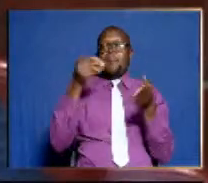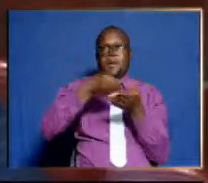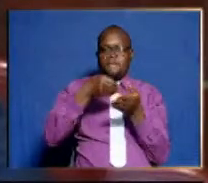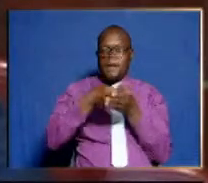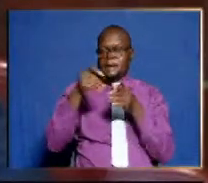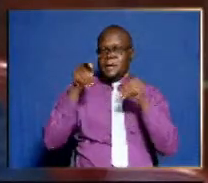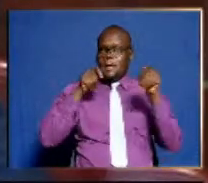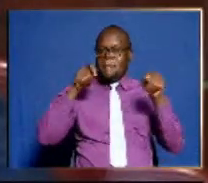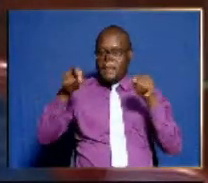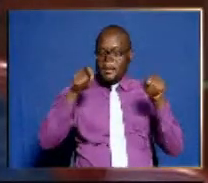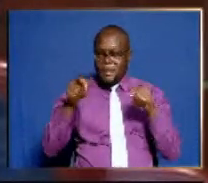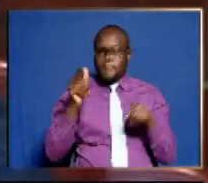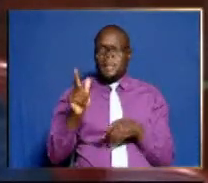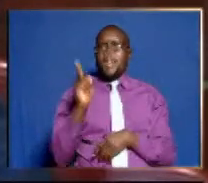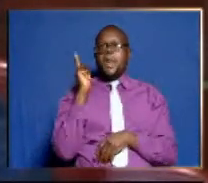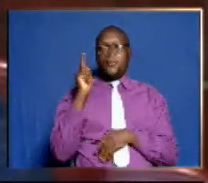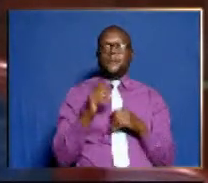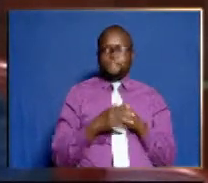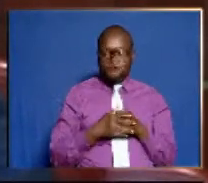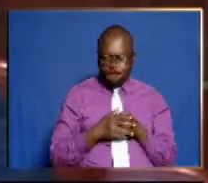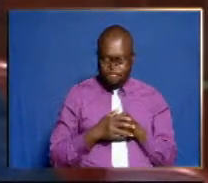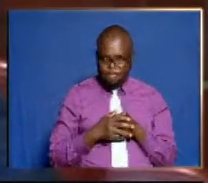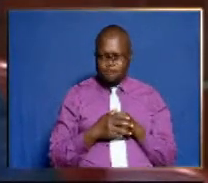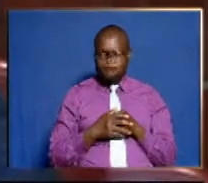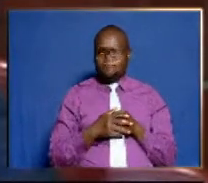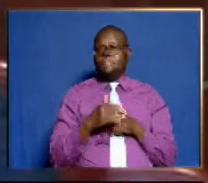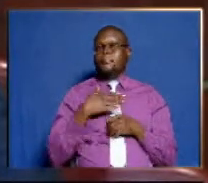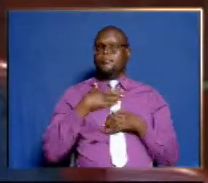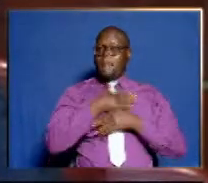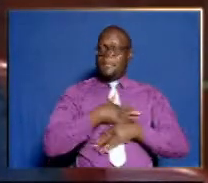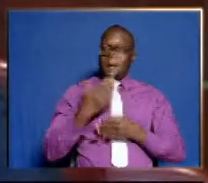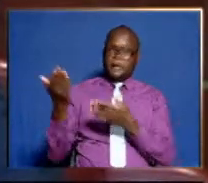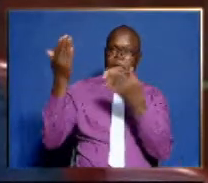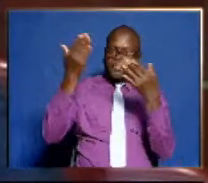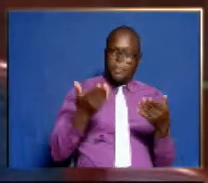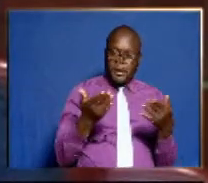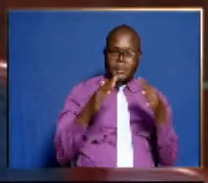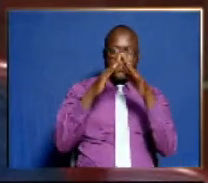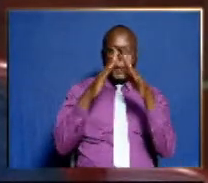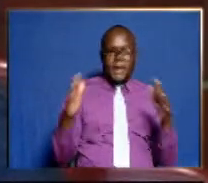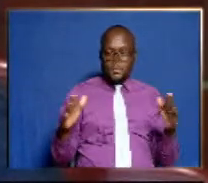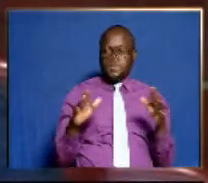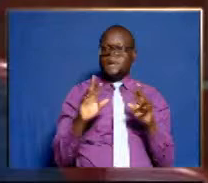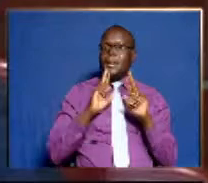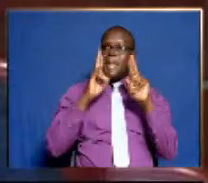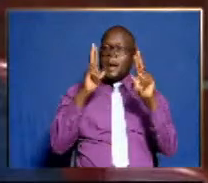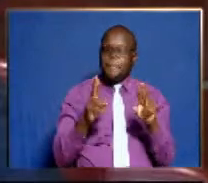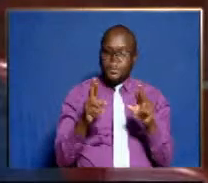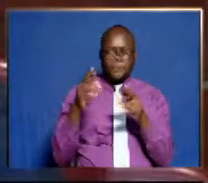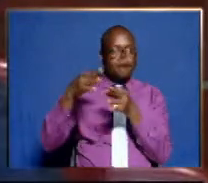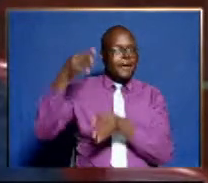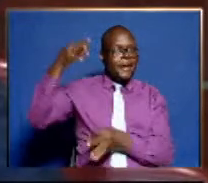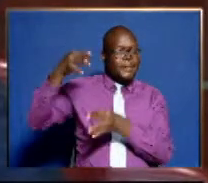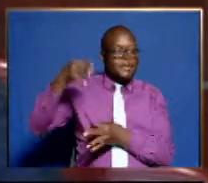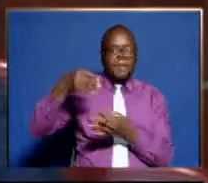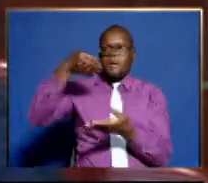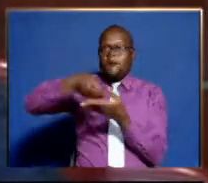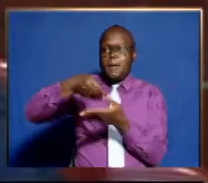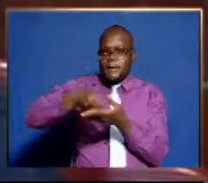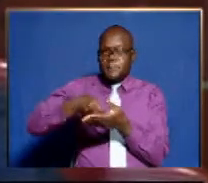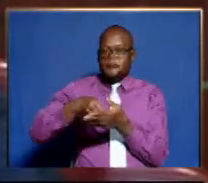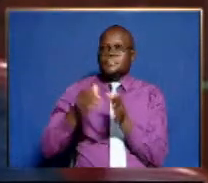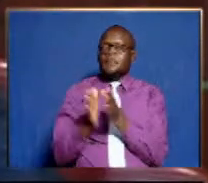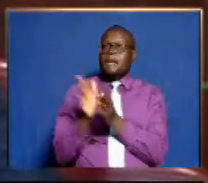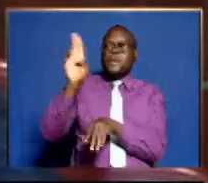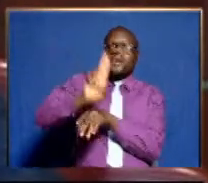Management Act, it is my pleasure to present to this House the report of the estimates of the revenue and